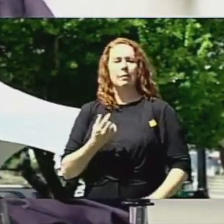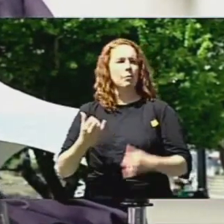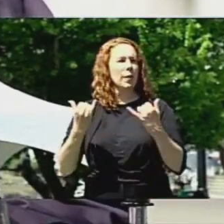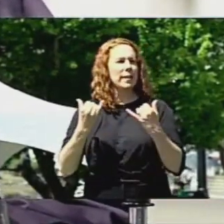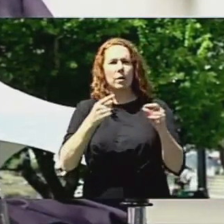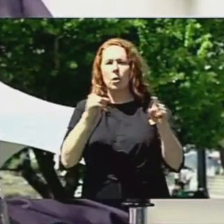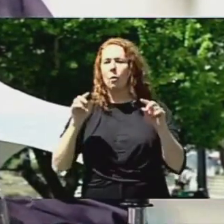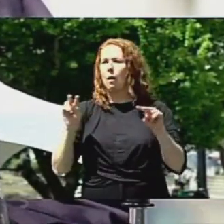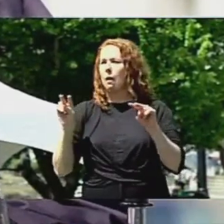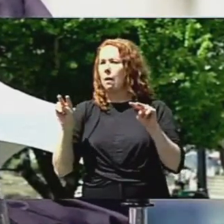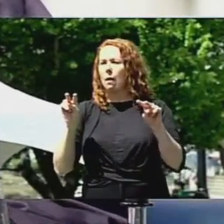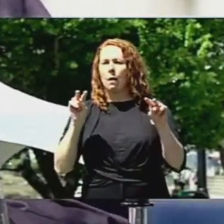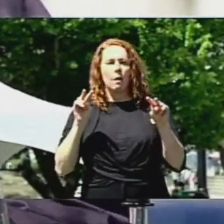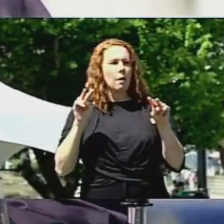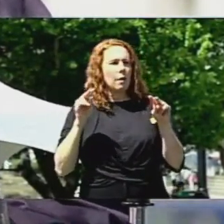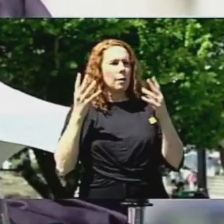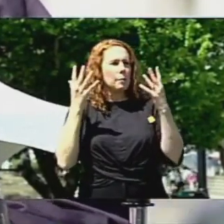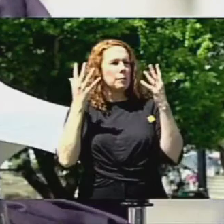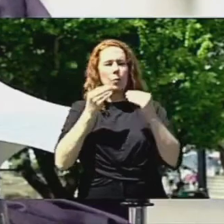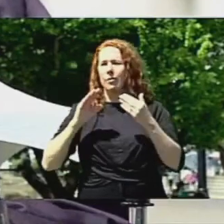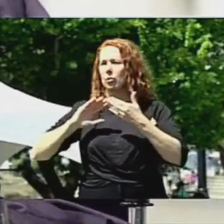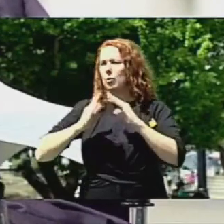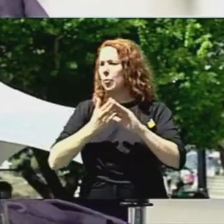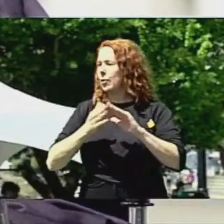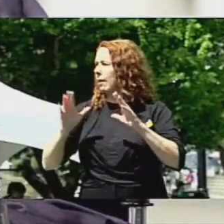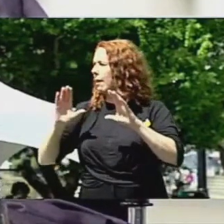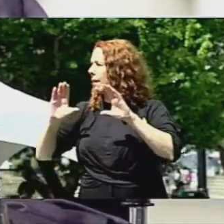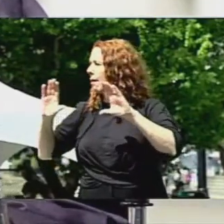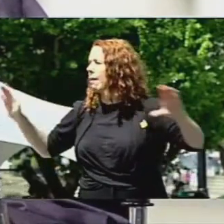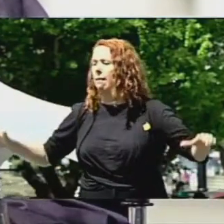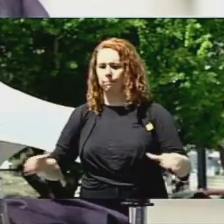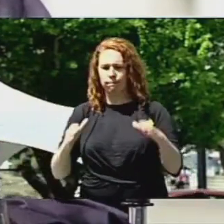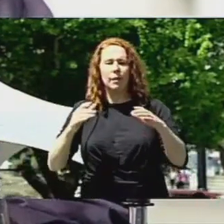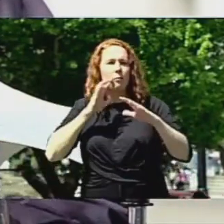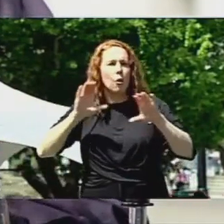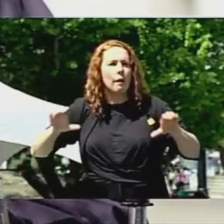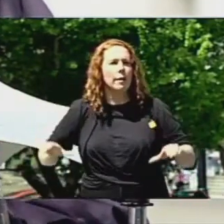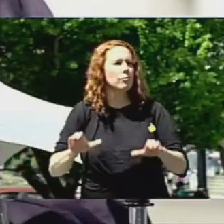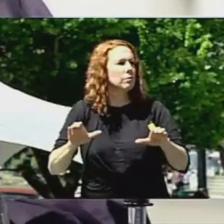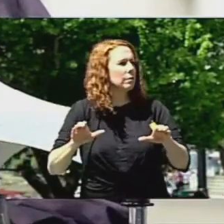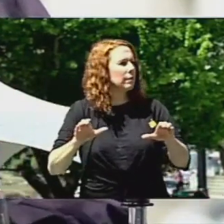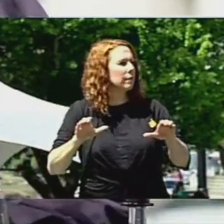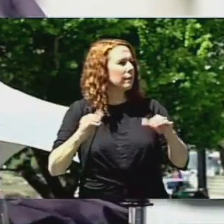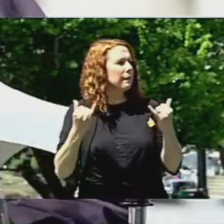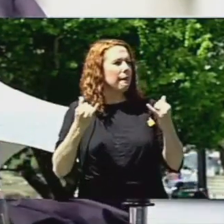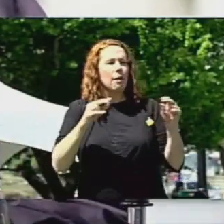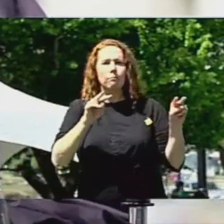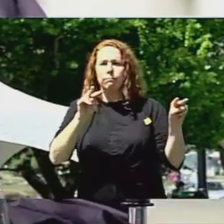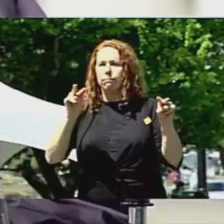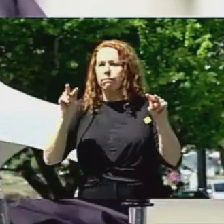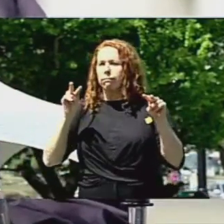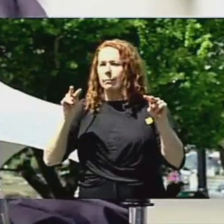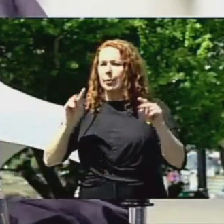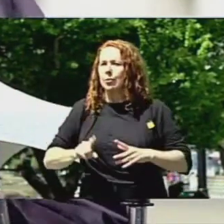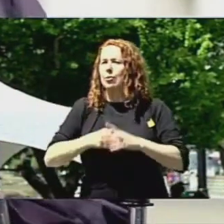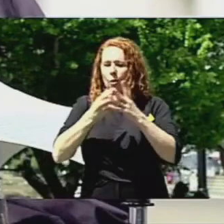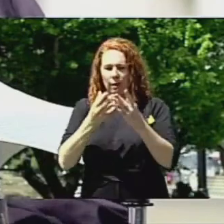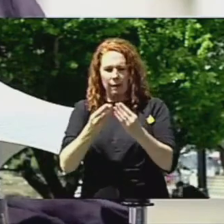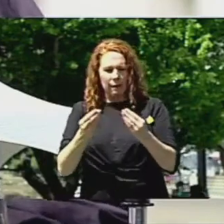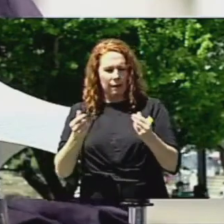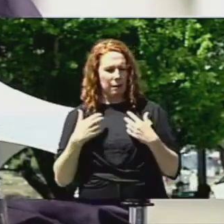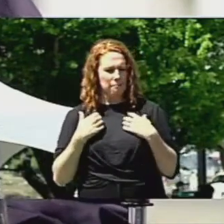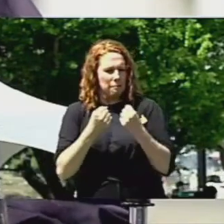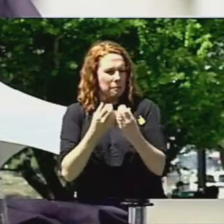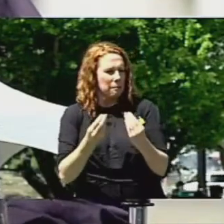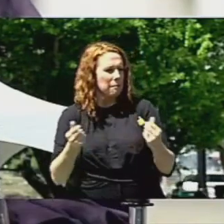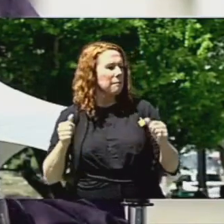around and witness the beauty of our communities coming together to take action, to begin this healing process. Because this is where it